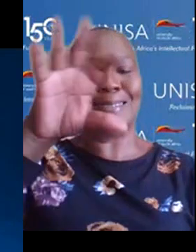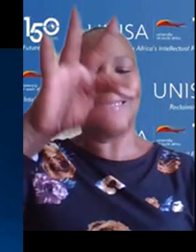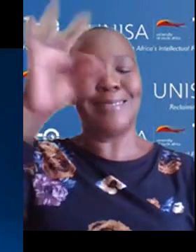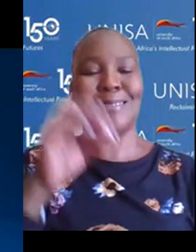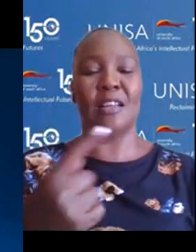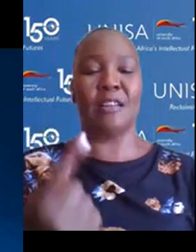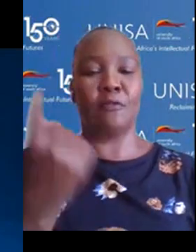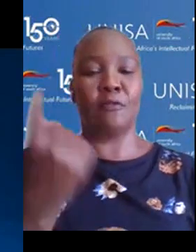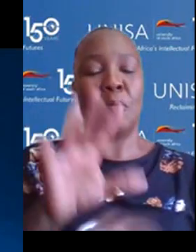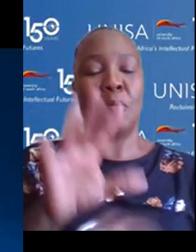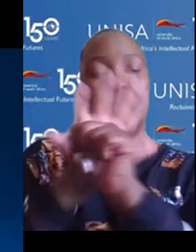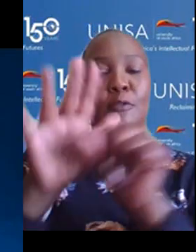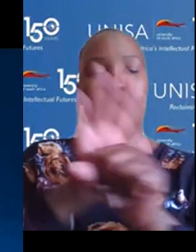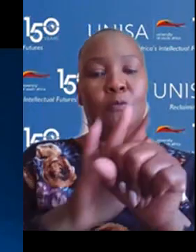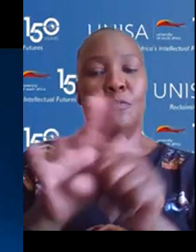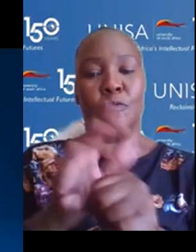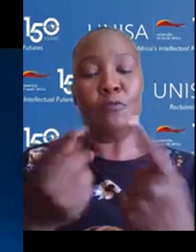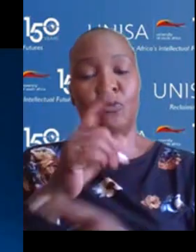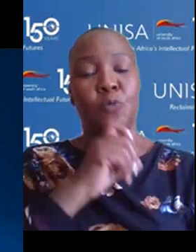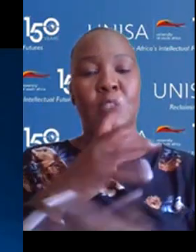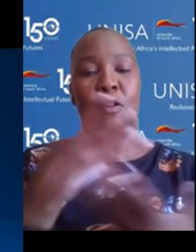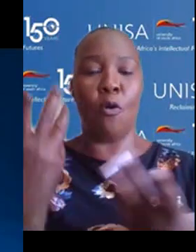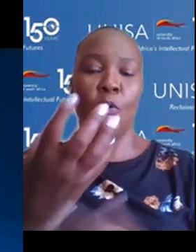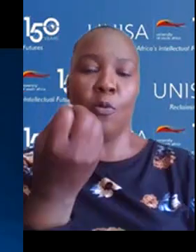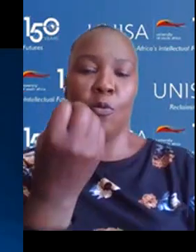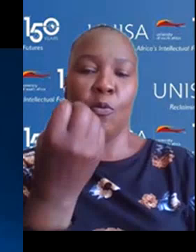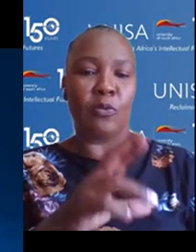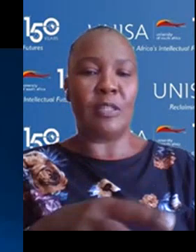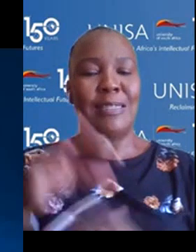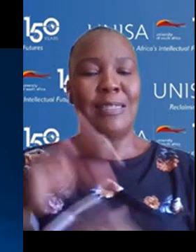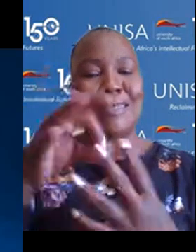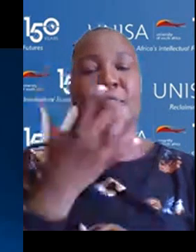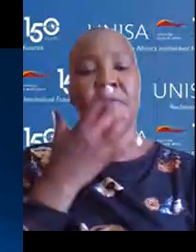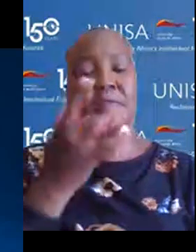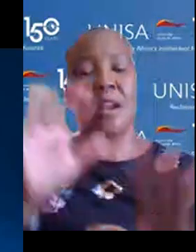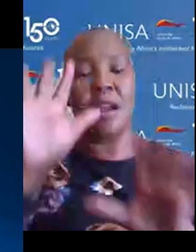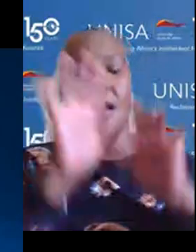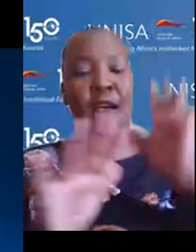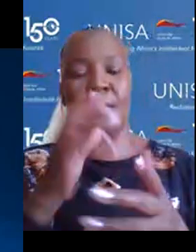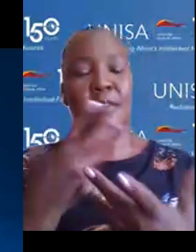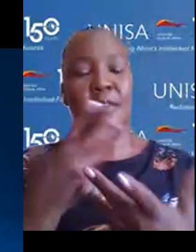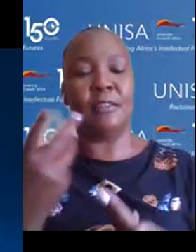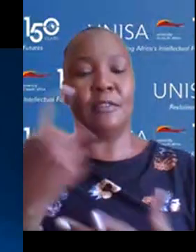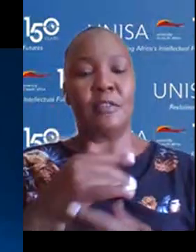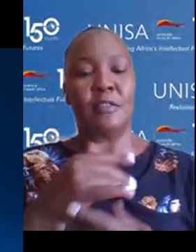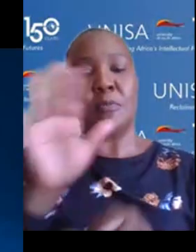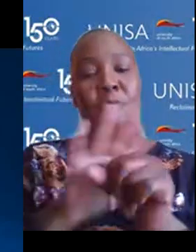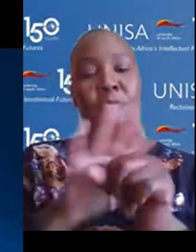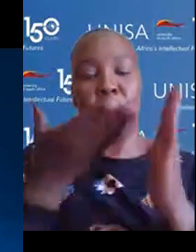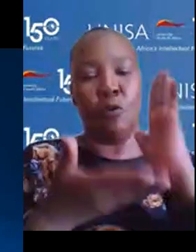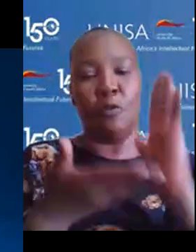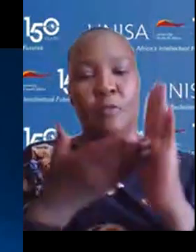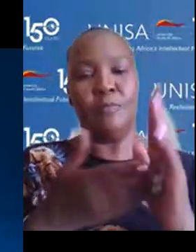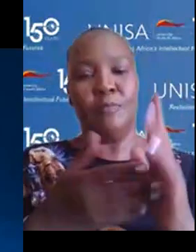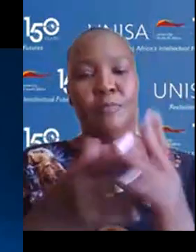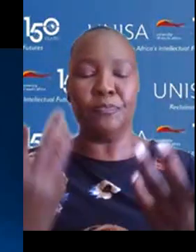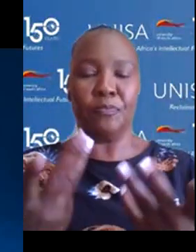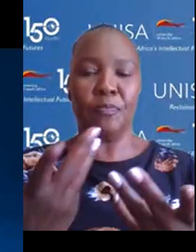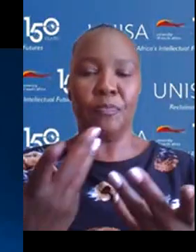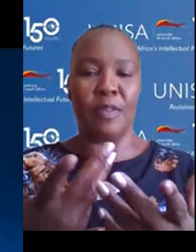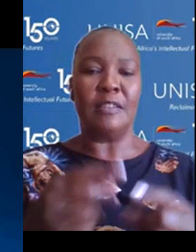background image you're currently using, or you can select your favorite color from the large selection below. Also here in